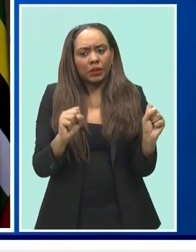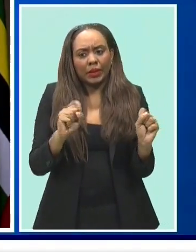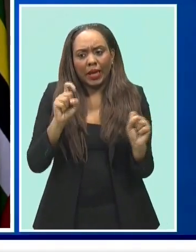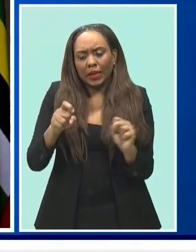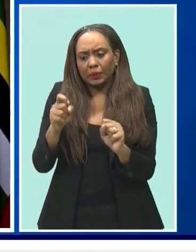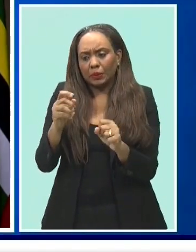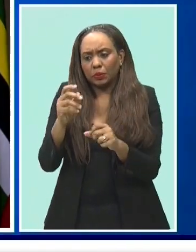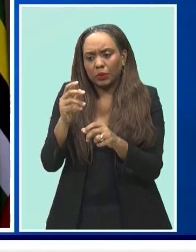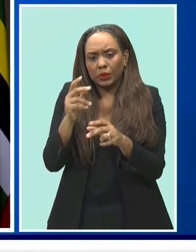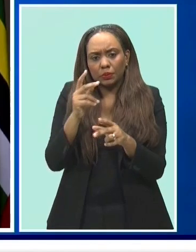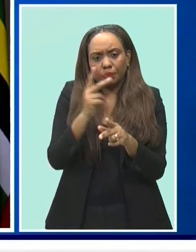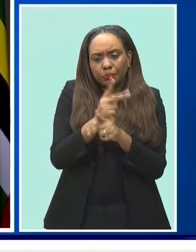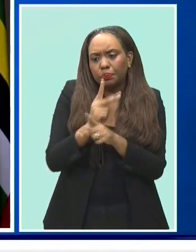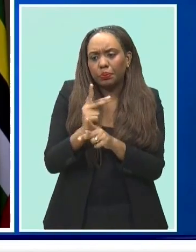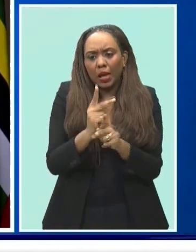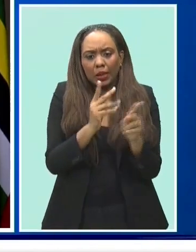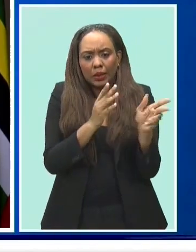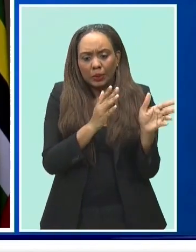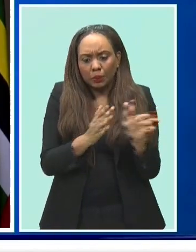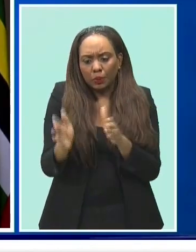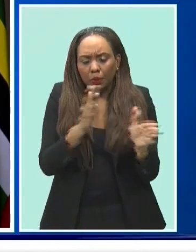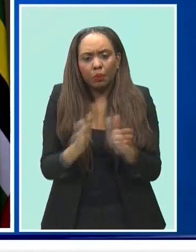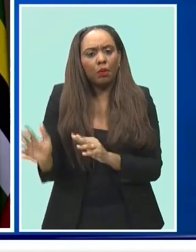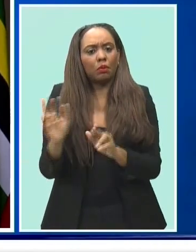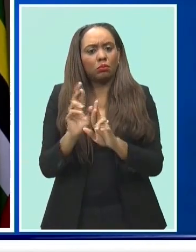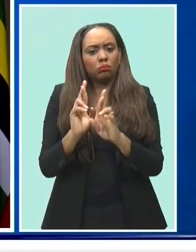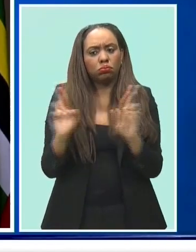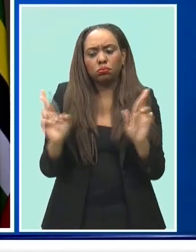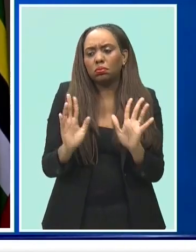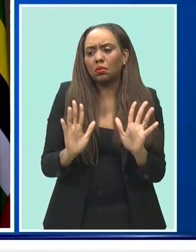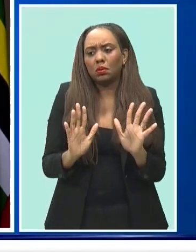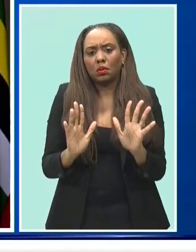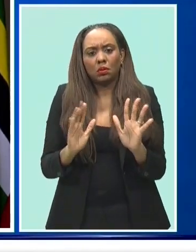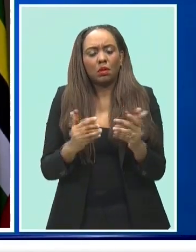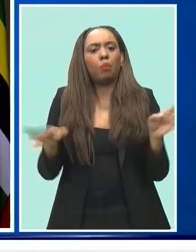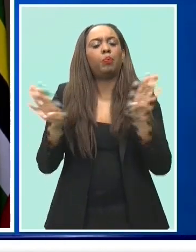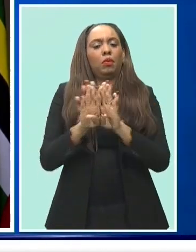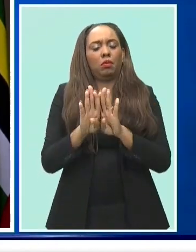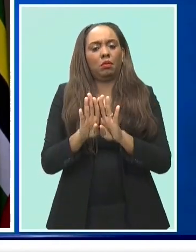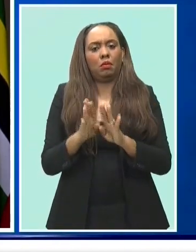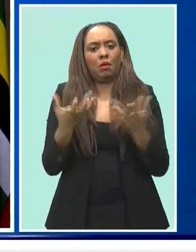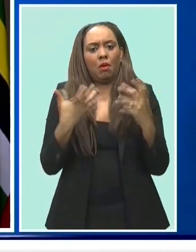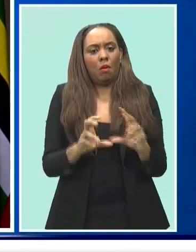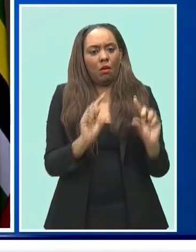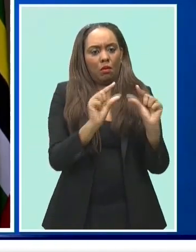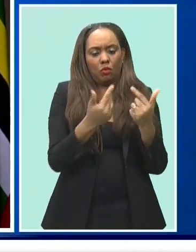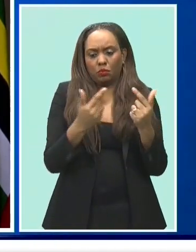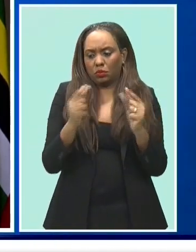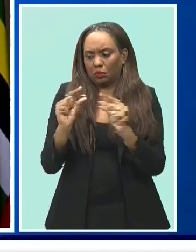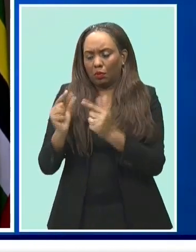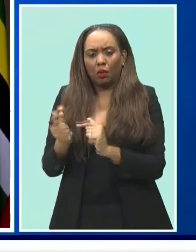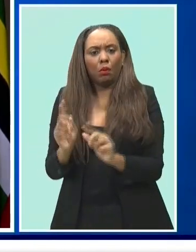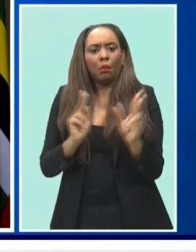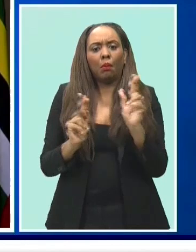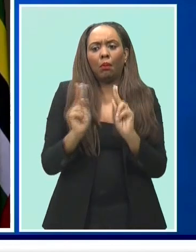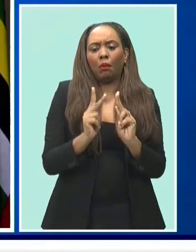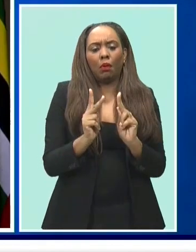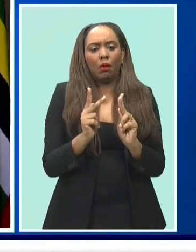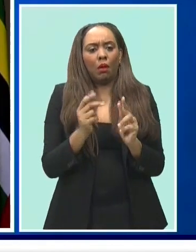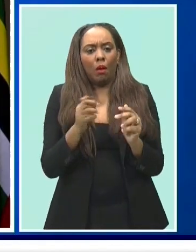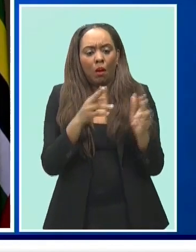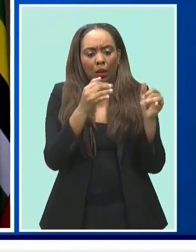paramount. And we do not want to have a situation where any persons or groups of individuals are unable